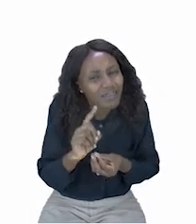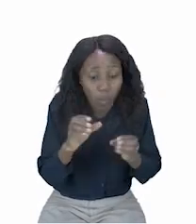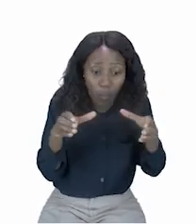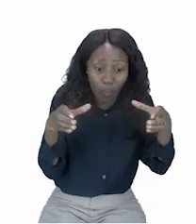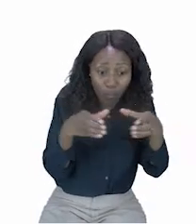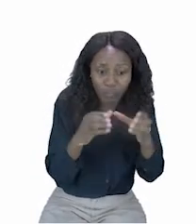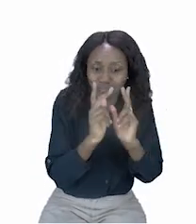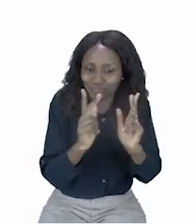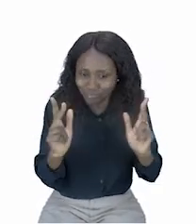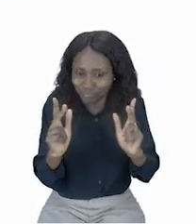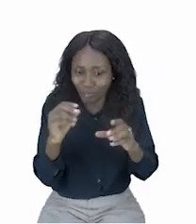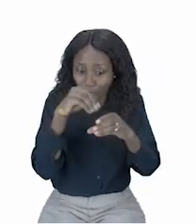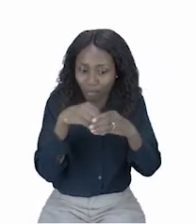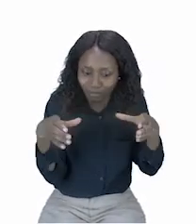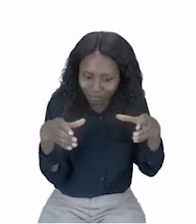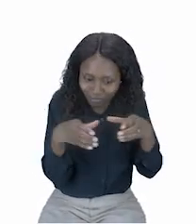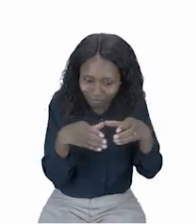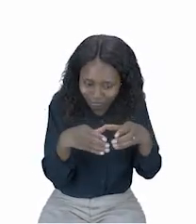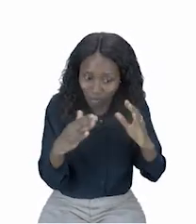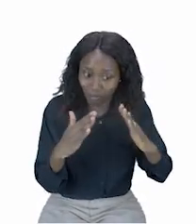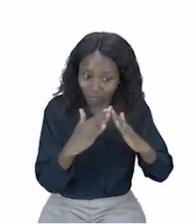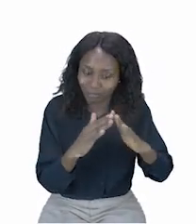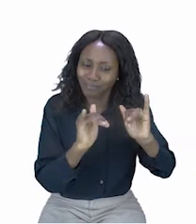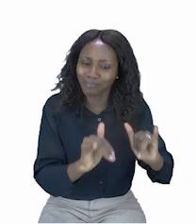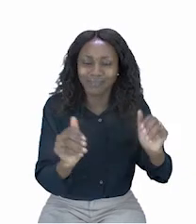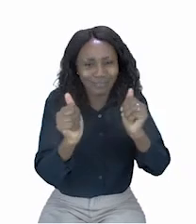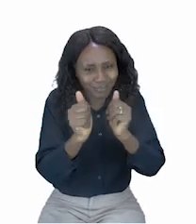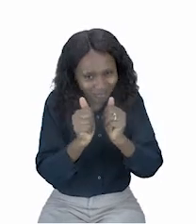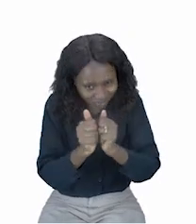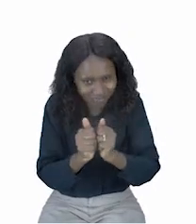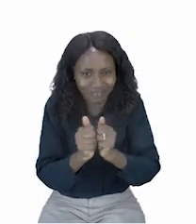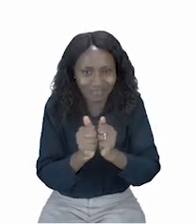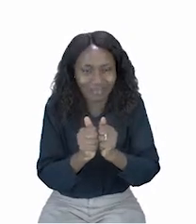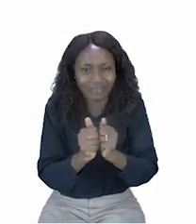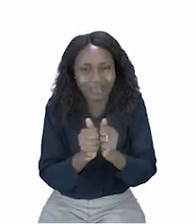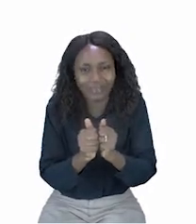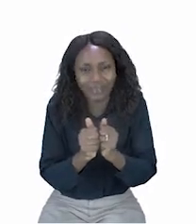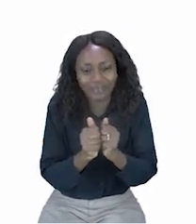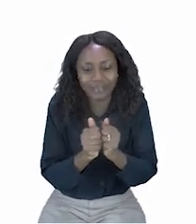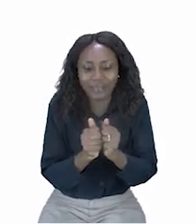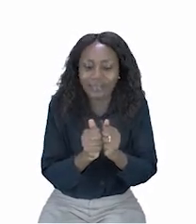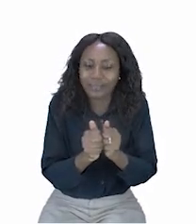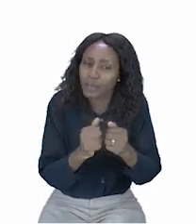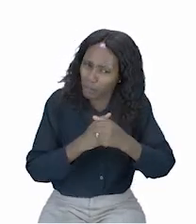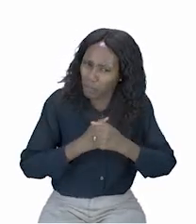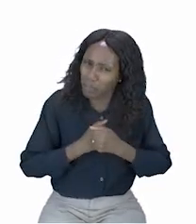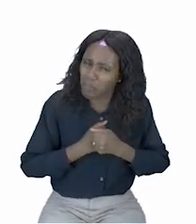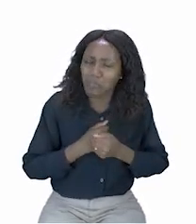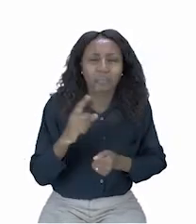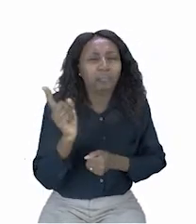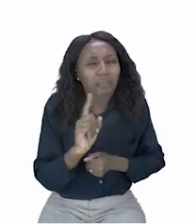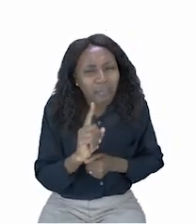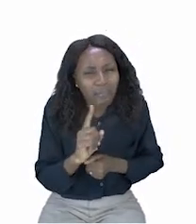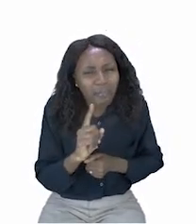of people that live together and are related. The word parents